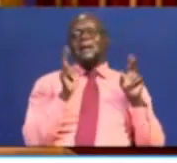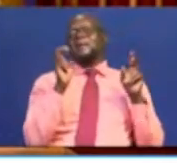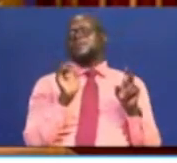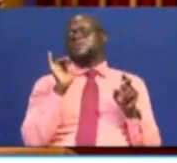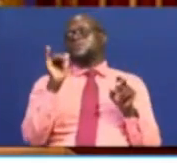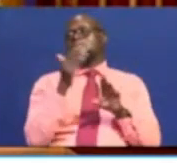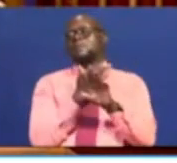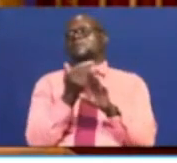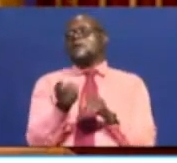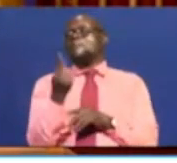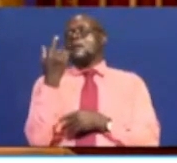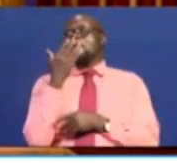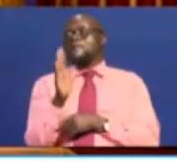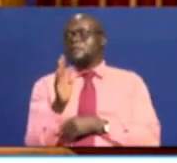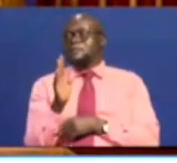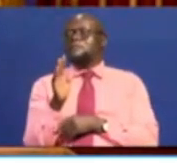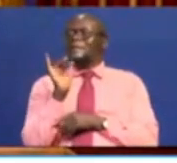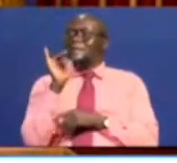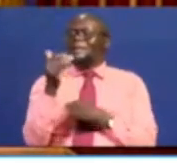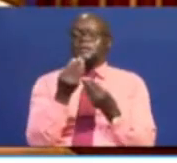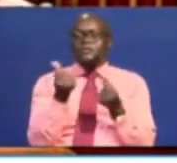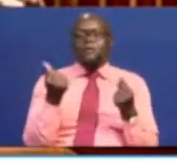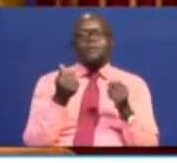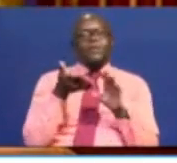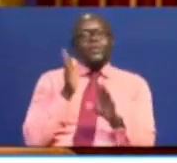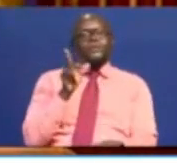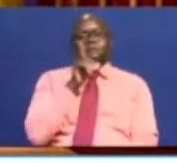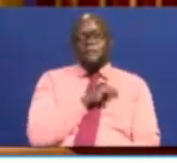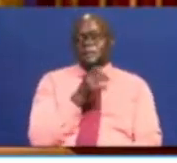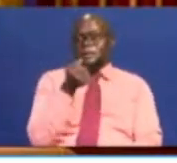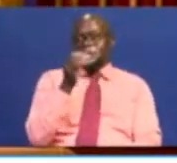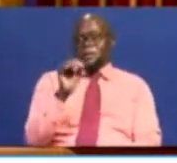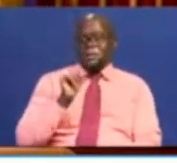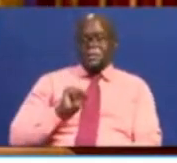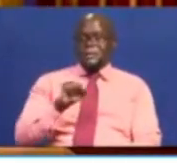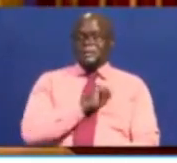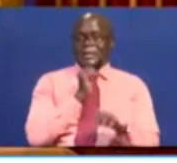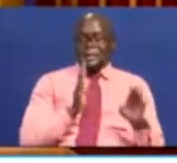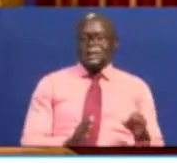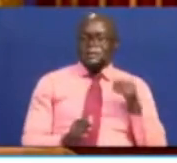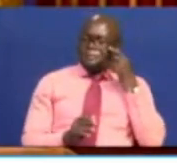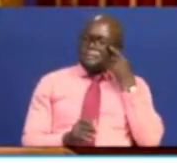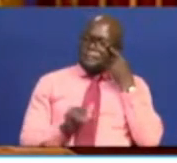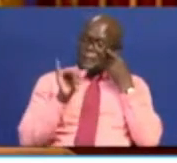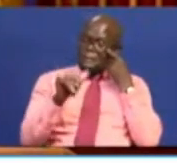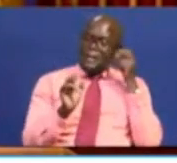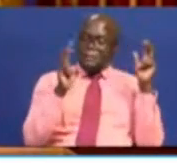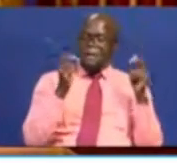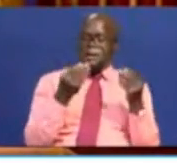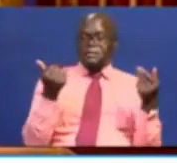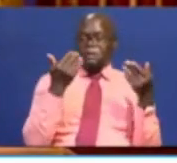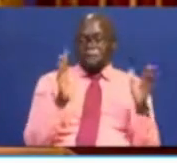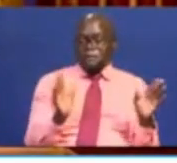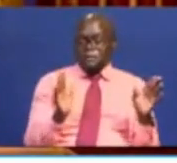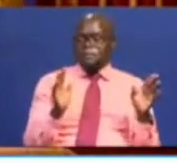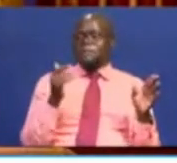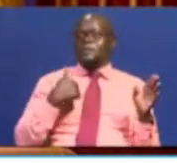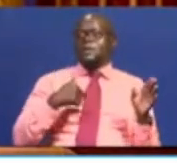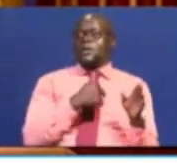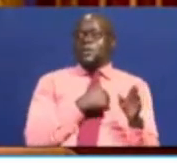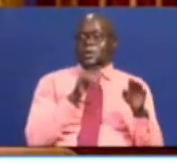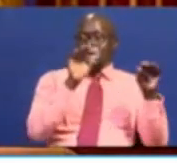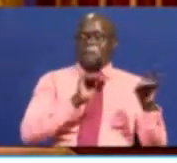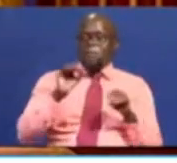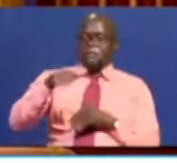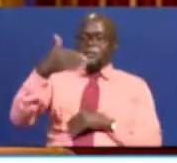that was raised and was withdrawn. So, senators, we put this matter to rest, and we go